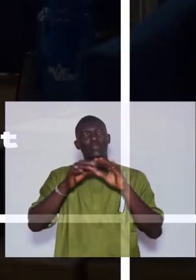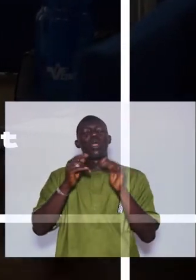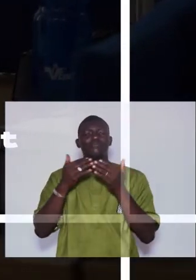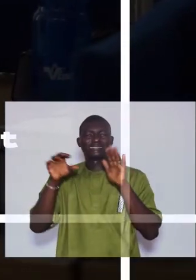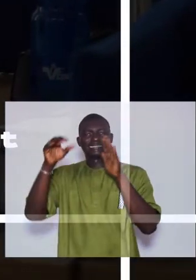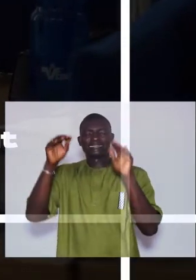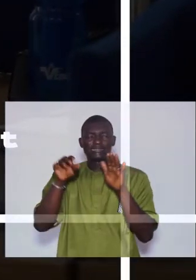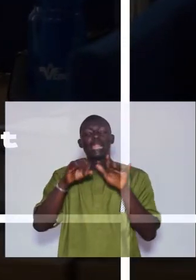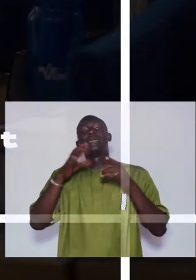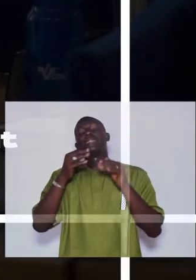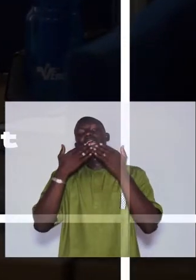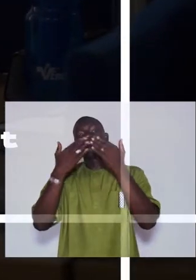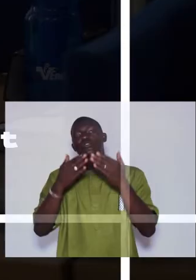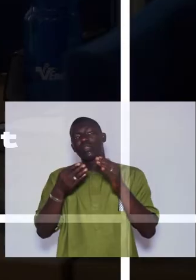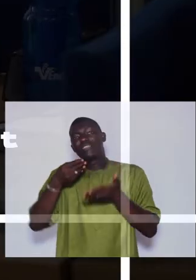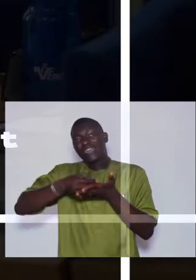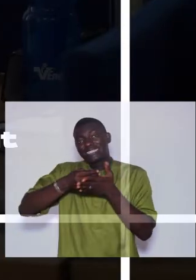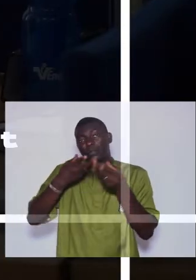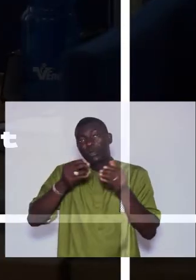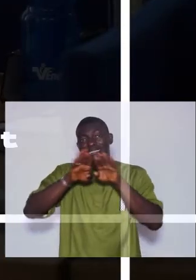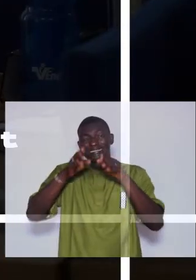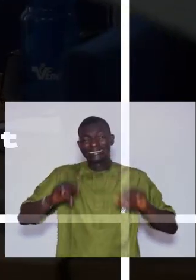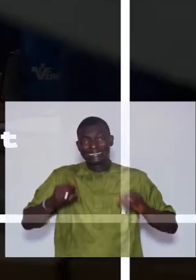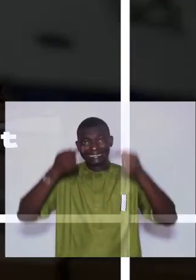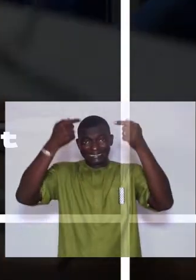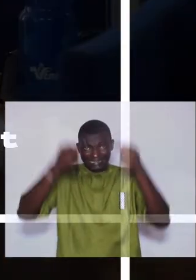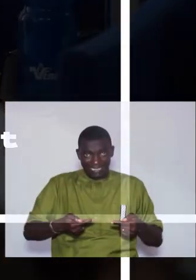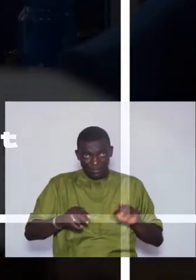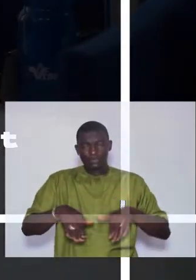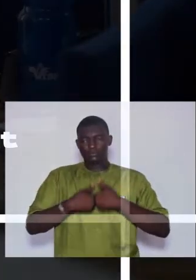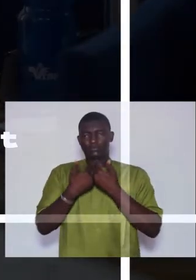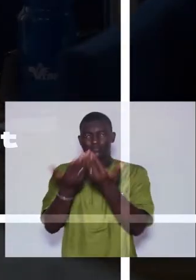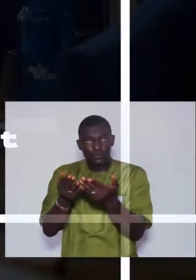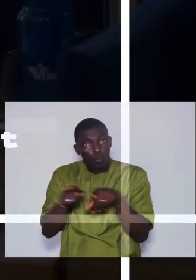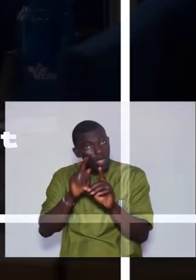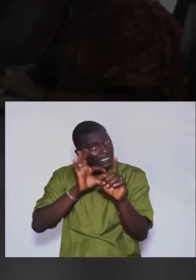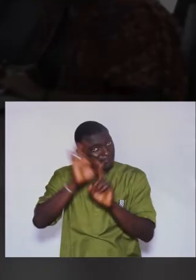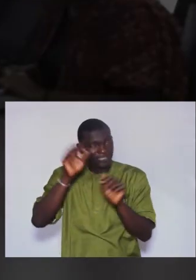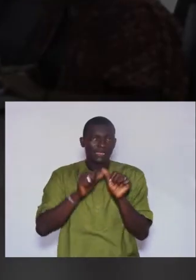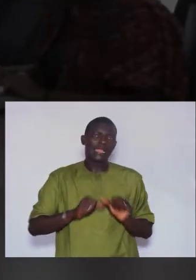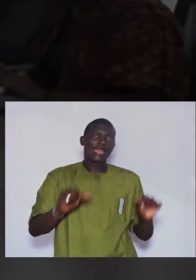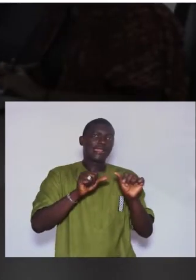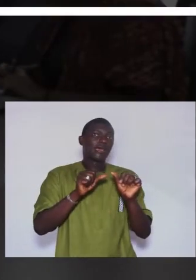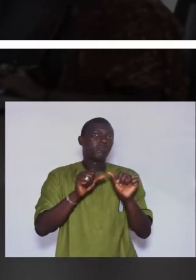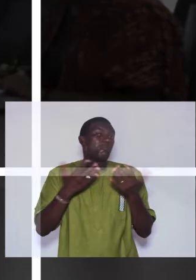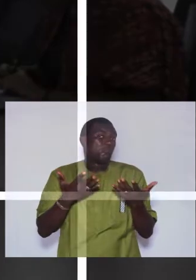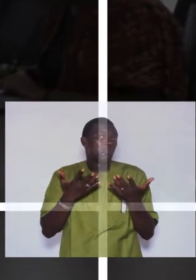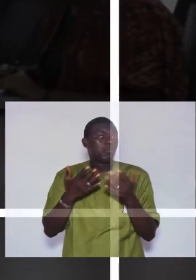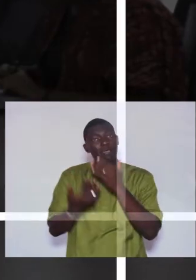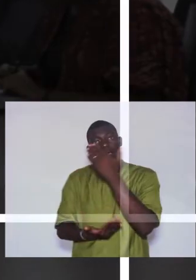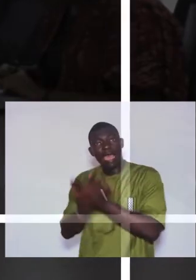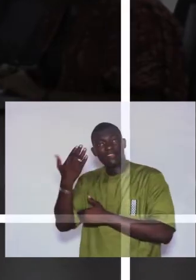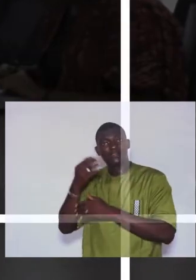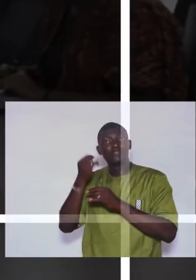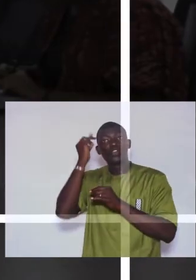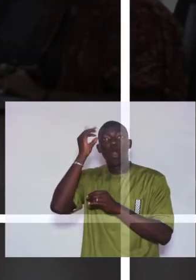on the financial statements is fairly presented with the exemption of a specified area. Adverse opinion. This